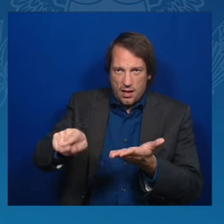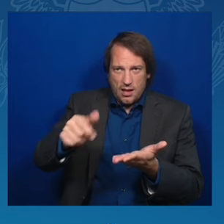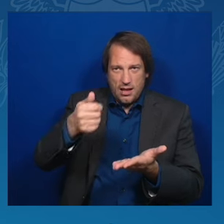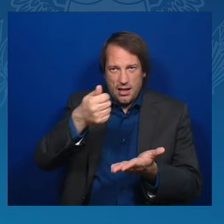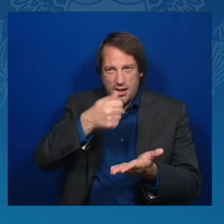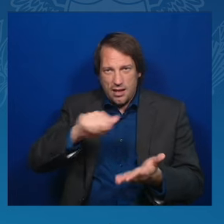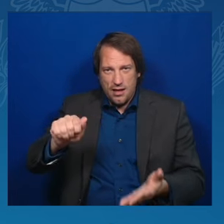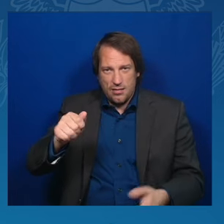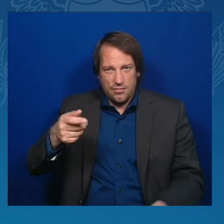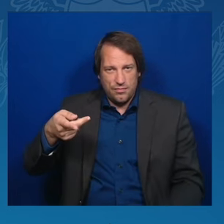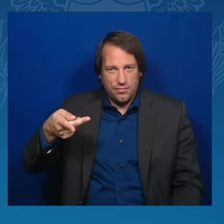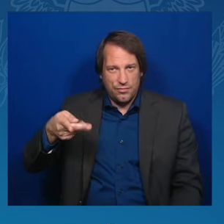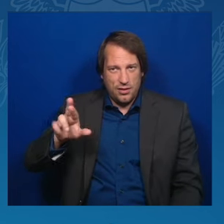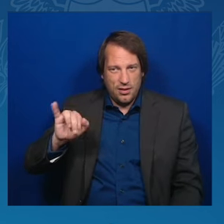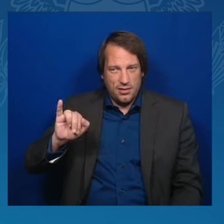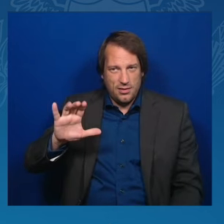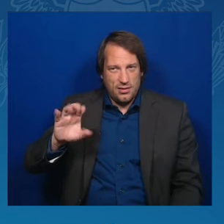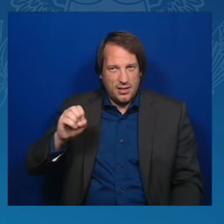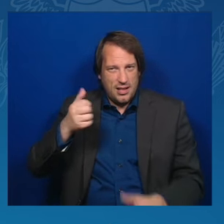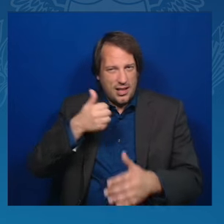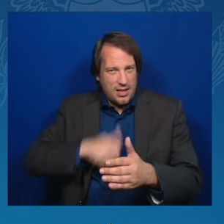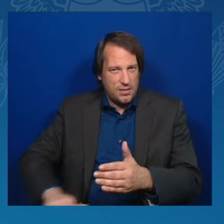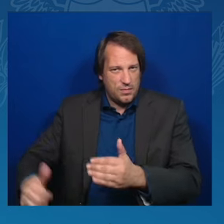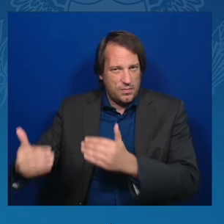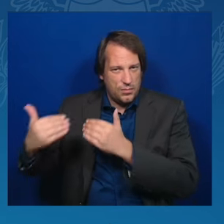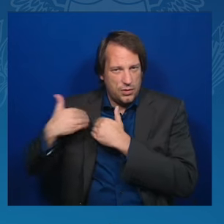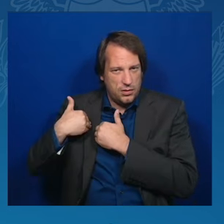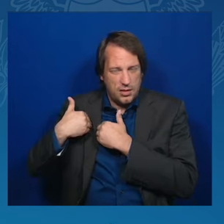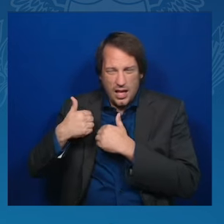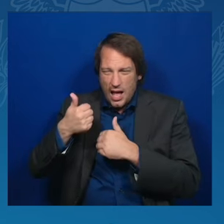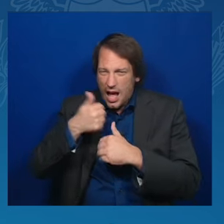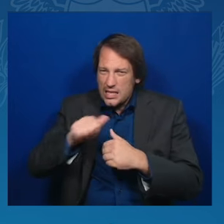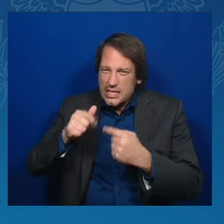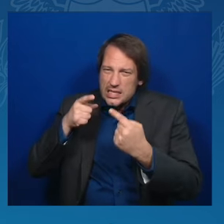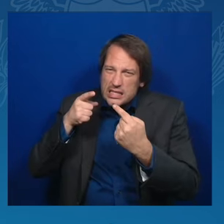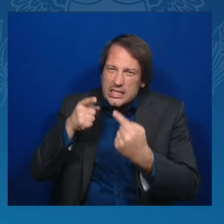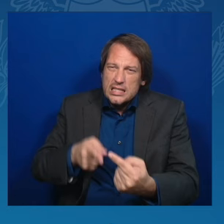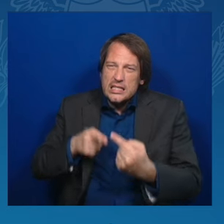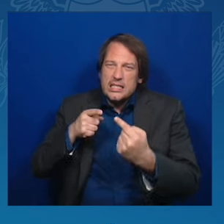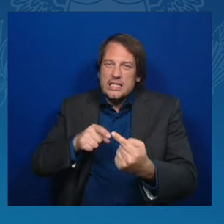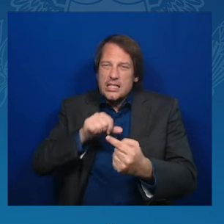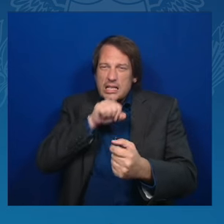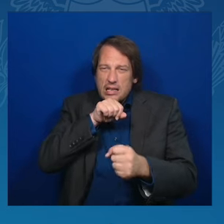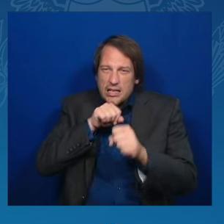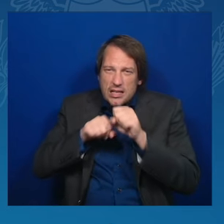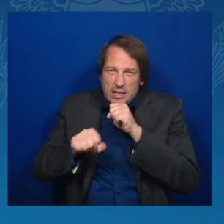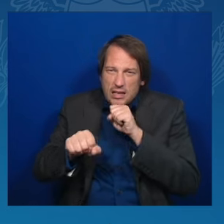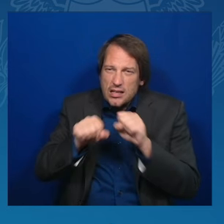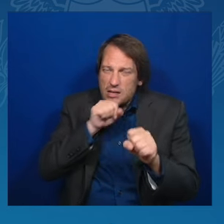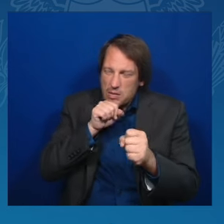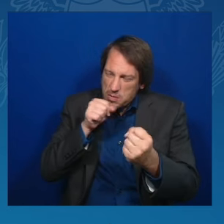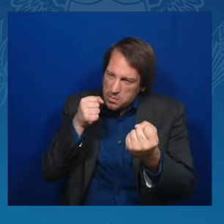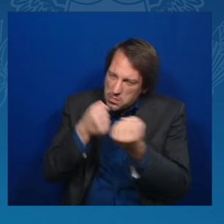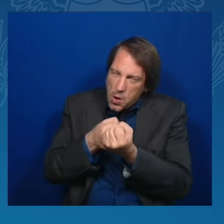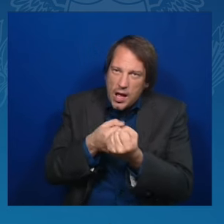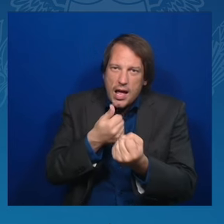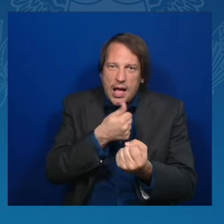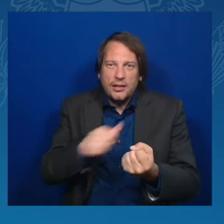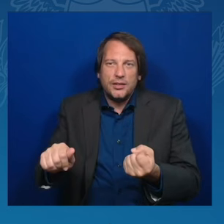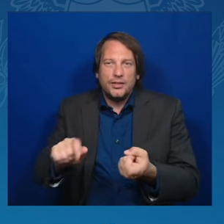hardship, support any friend, oppose any foe, to